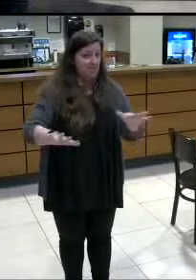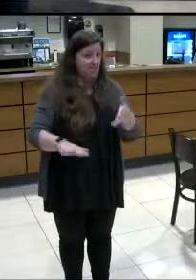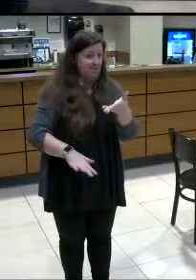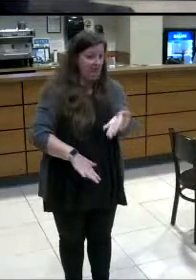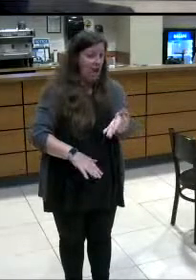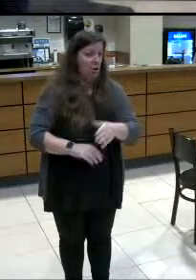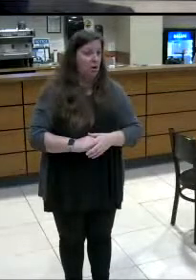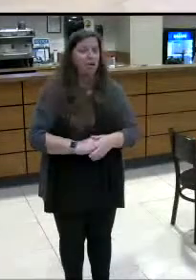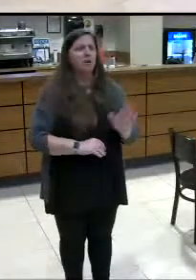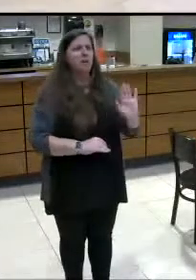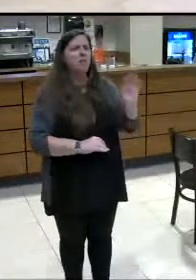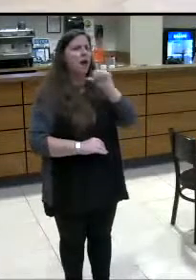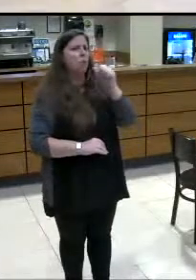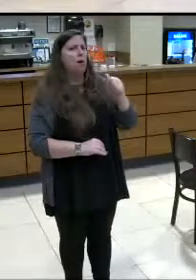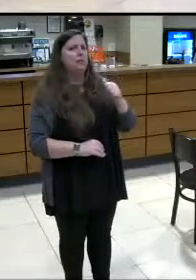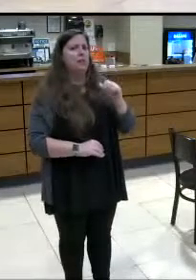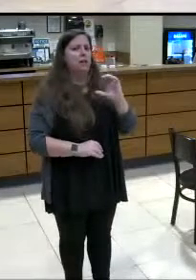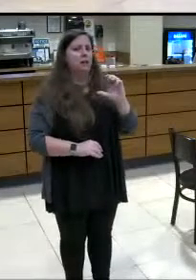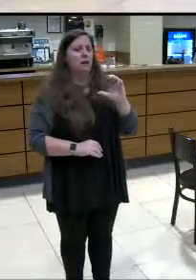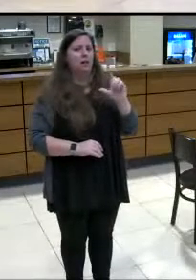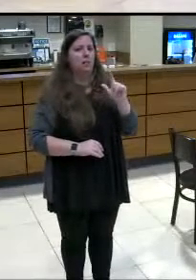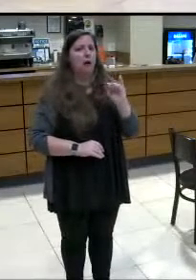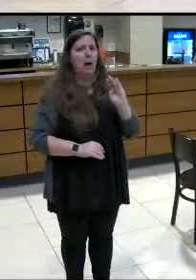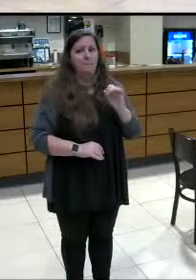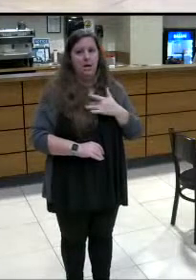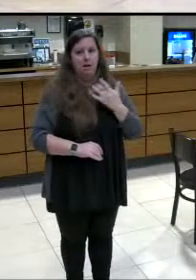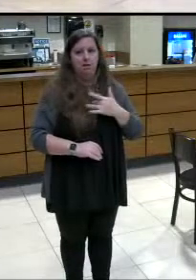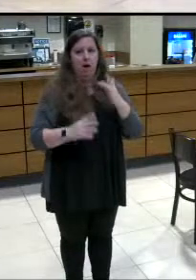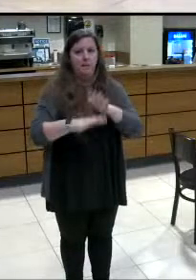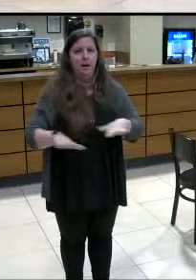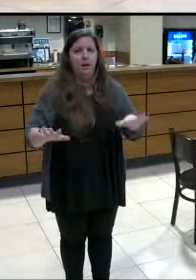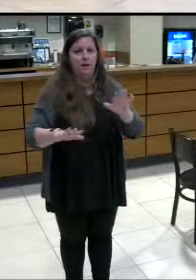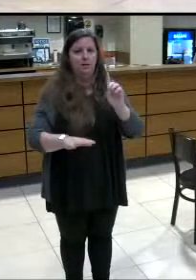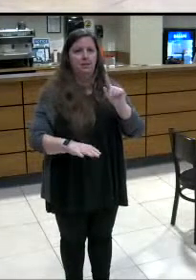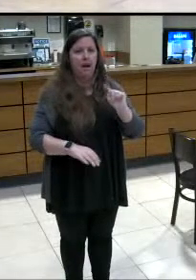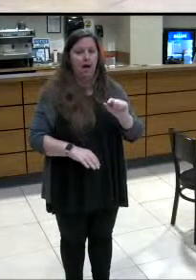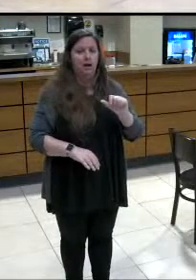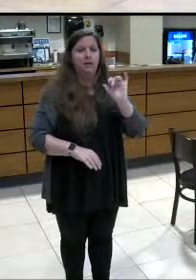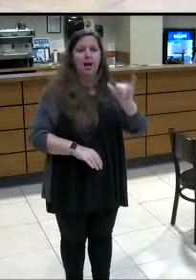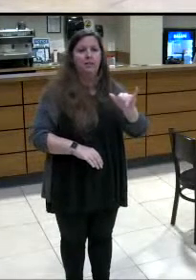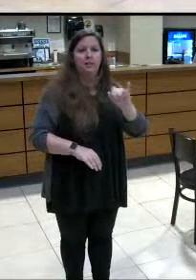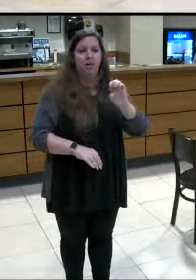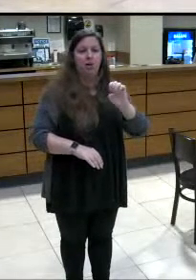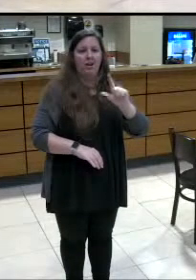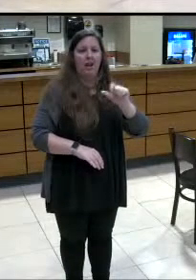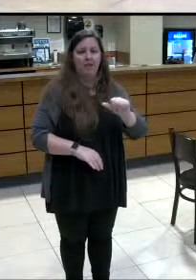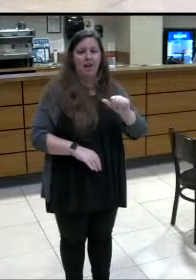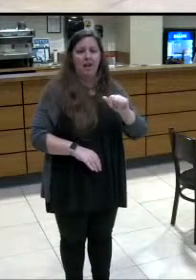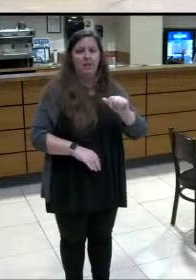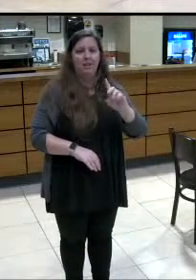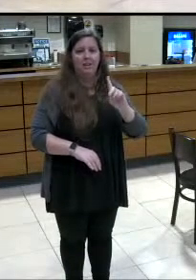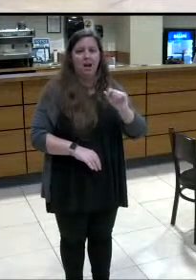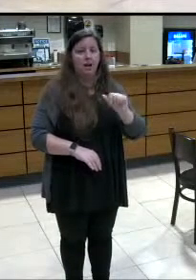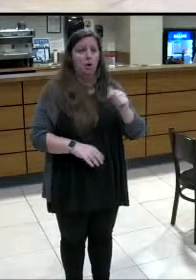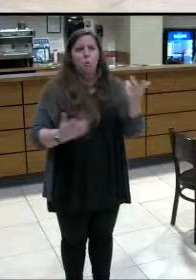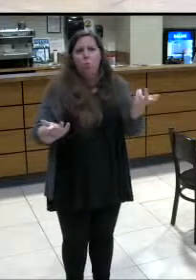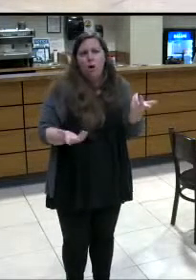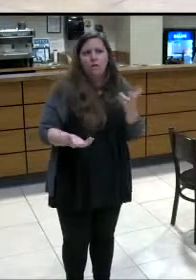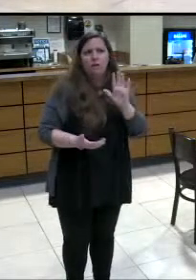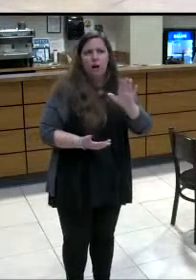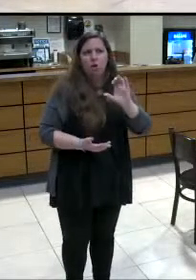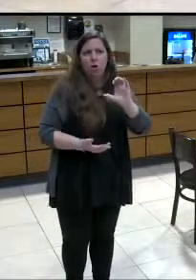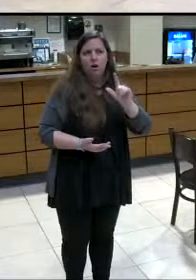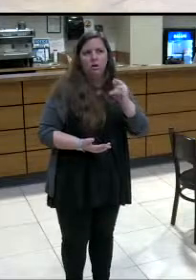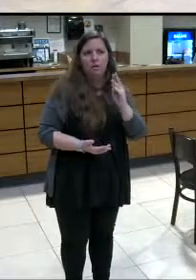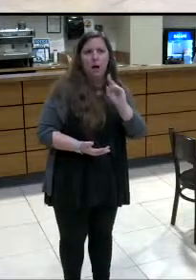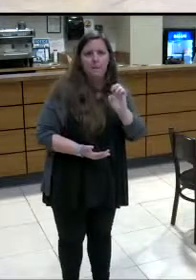That wasn't climate data, that was their ELA data. Yeah. What is the climate data? Do we know? We do know what their climate data is. We